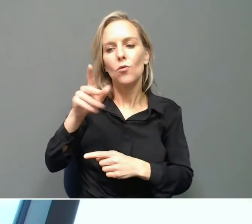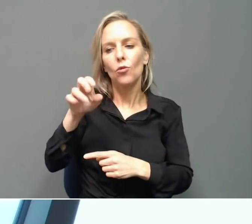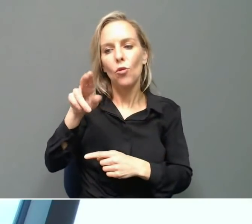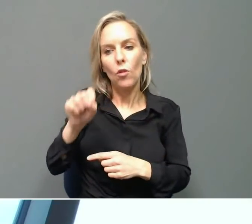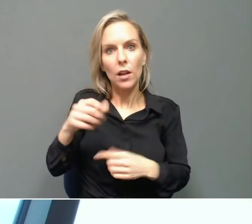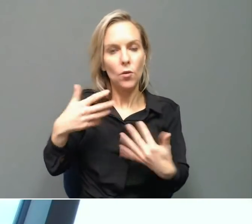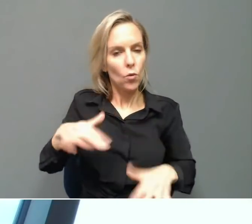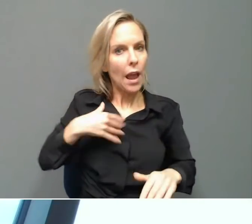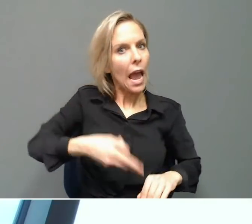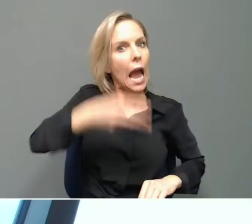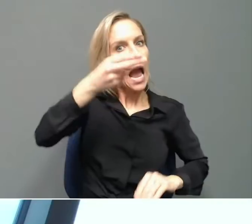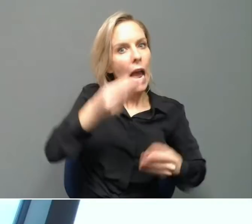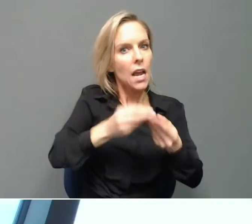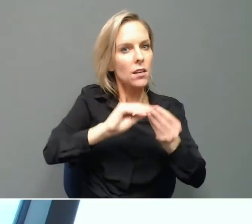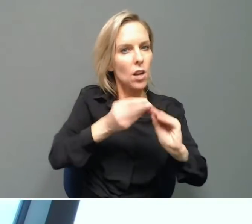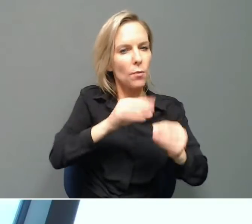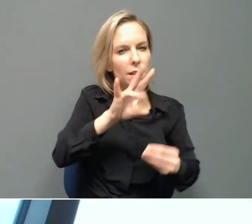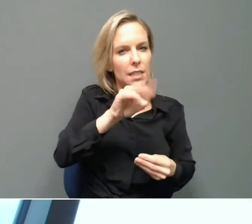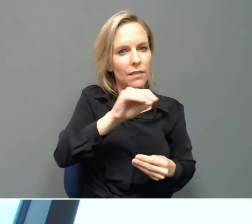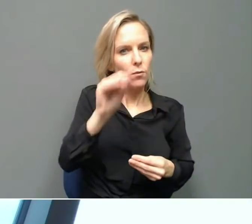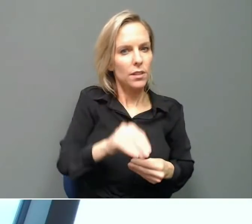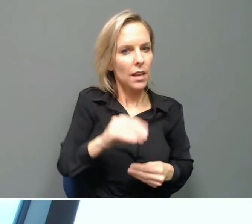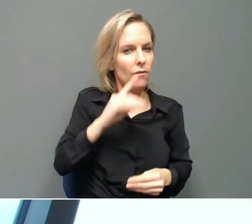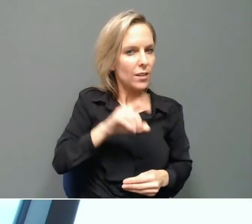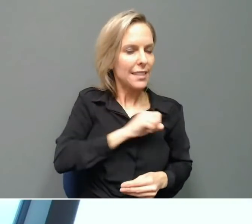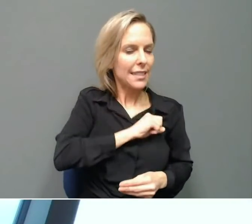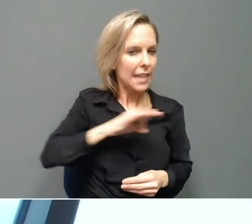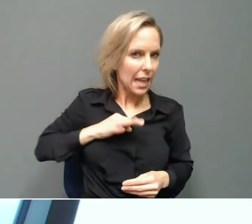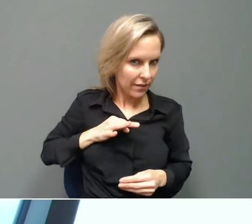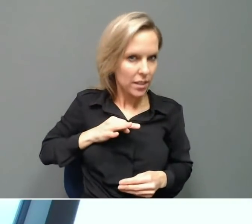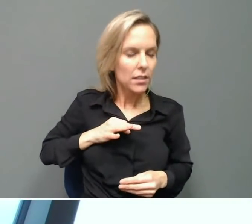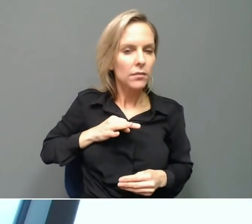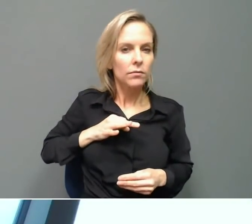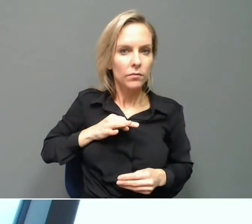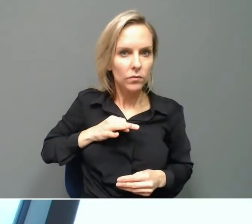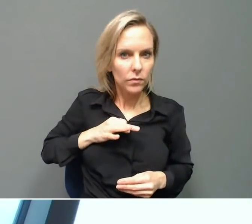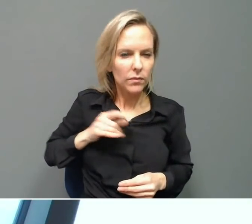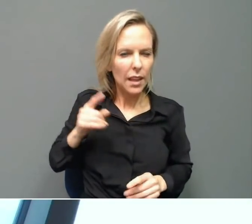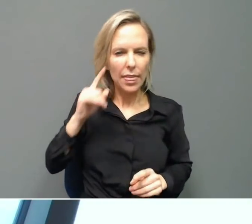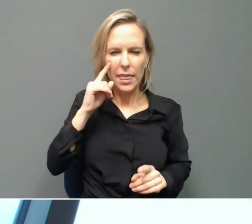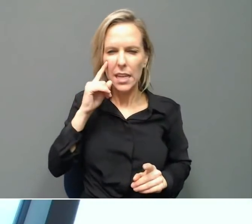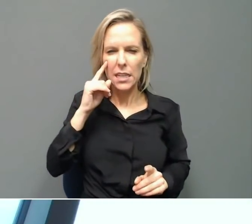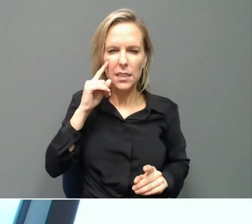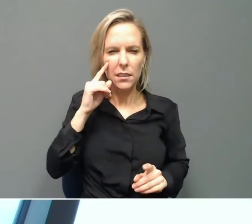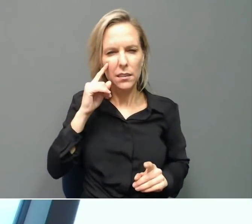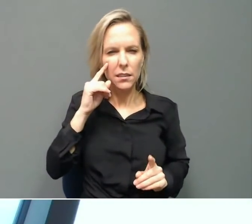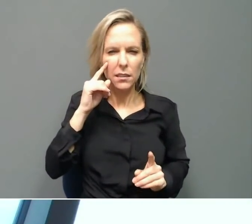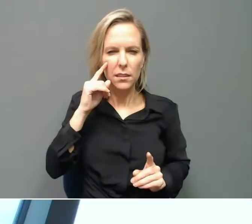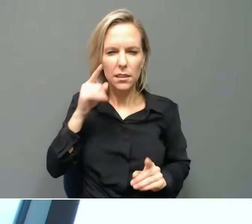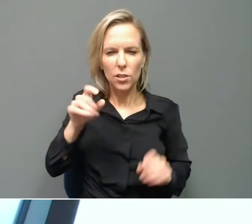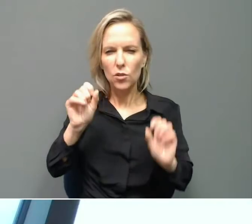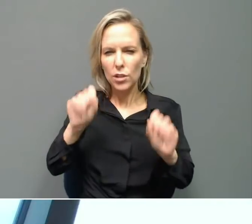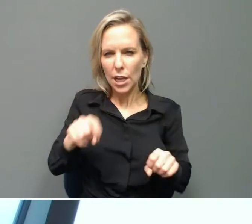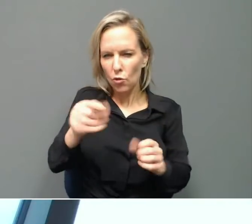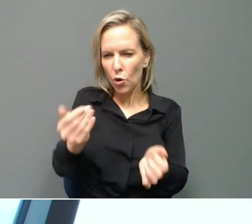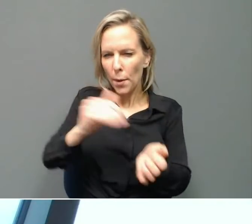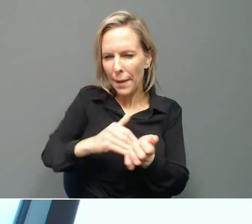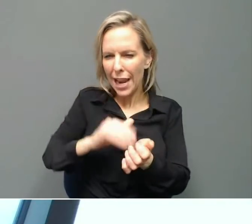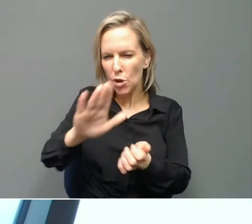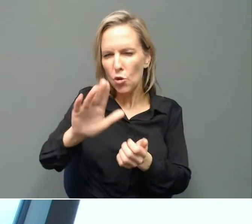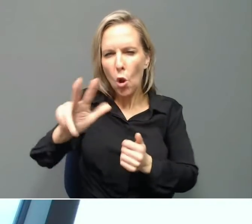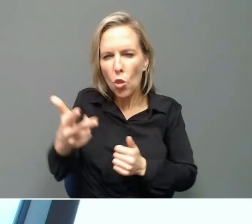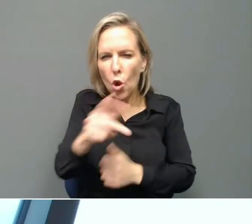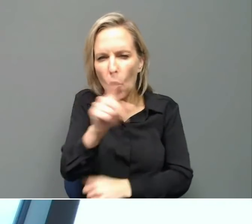numbers of 70% with staff. And I think, can you repeat your third